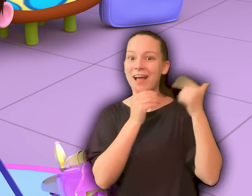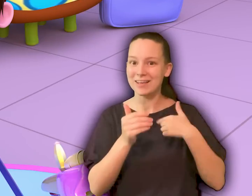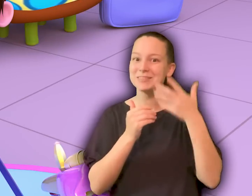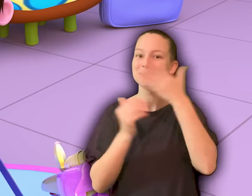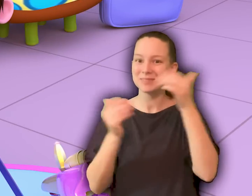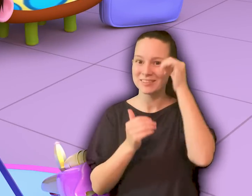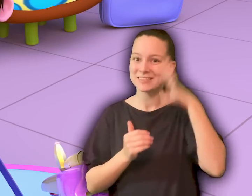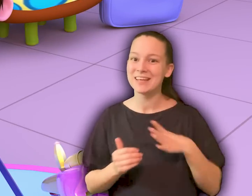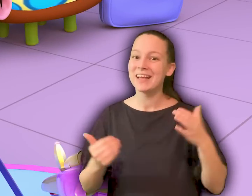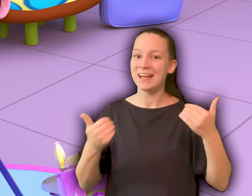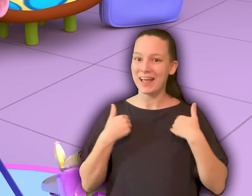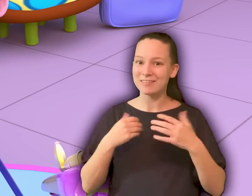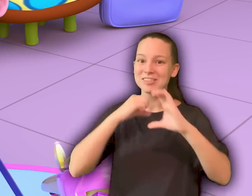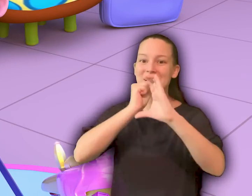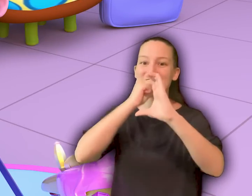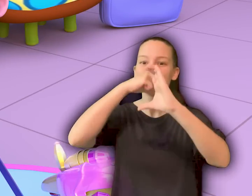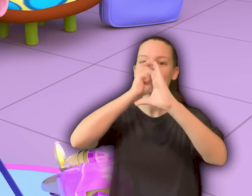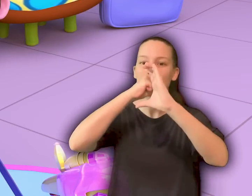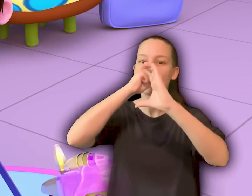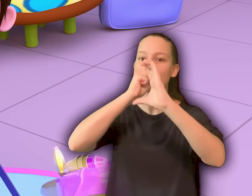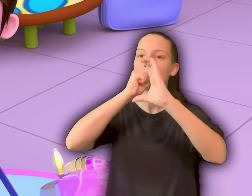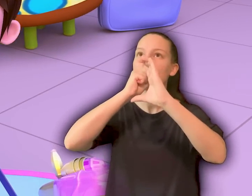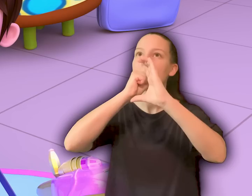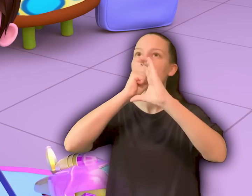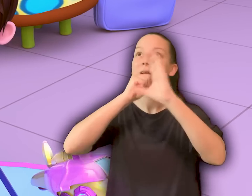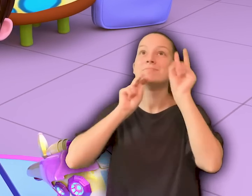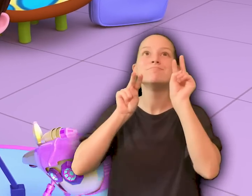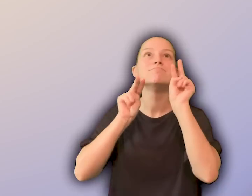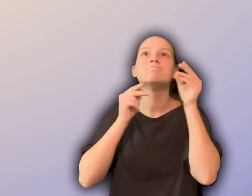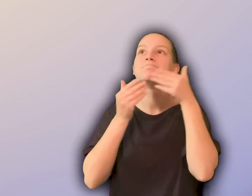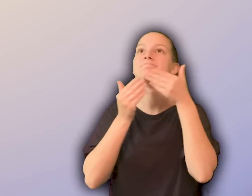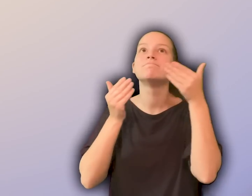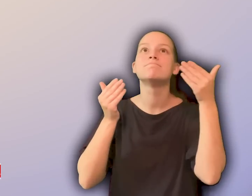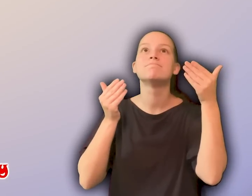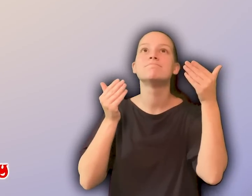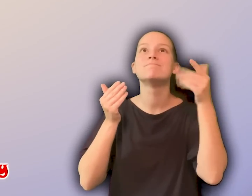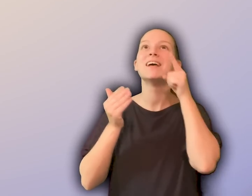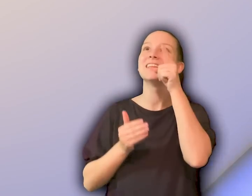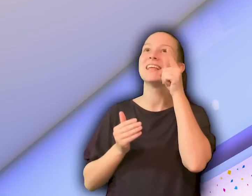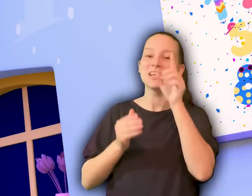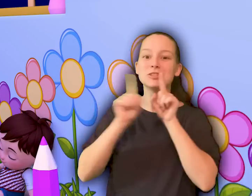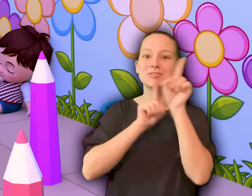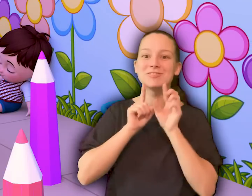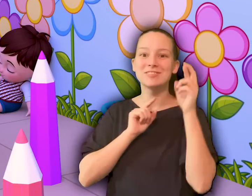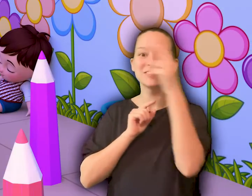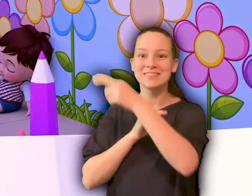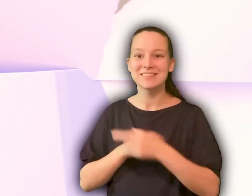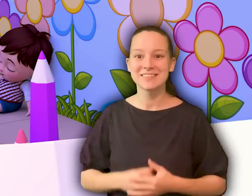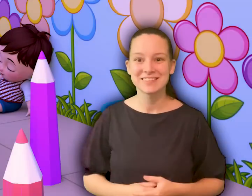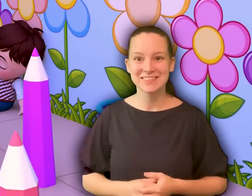nearby I'm a Spaceman holding a telescope staring staring at the sky there's a